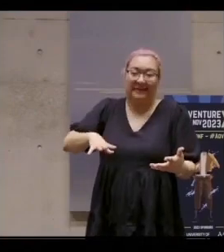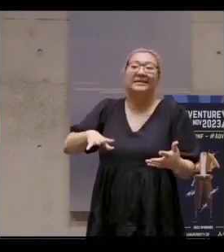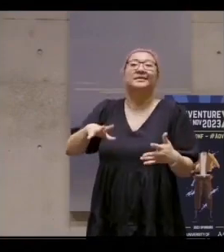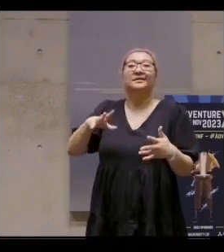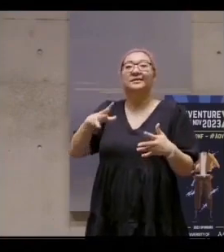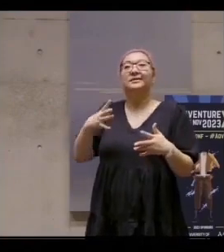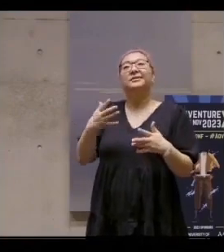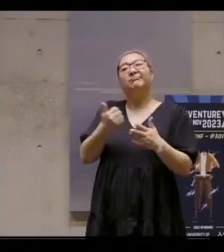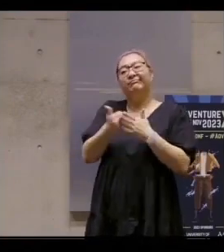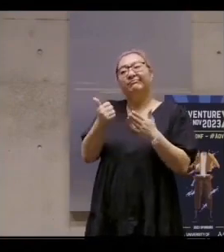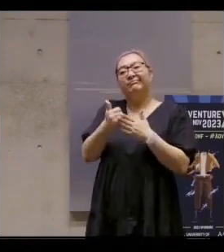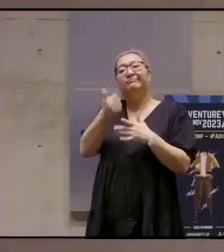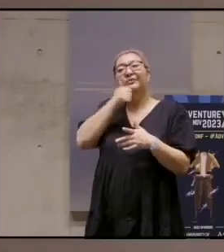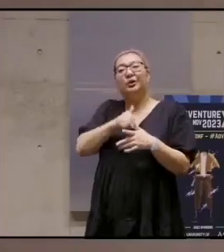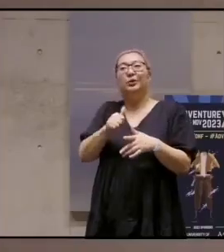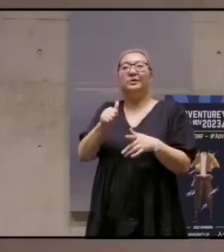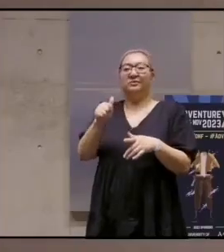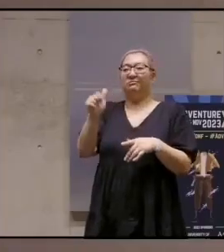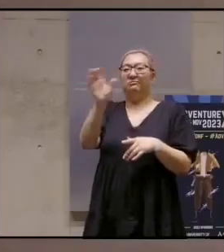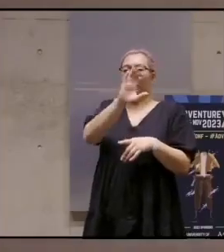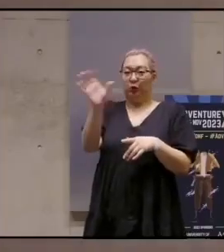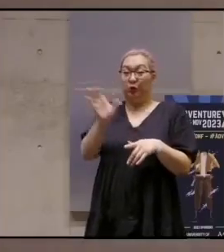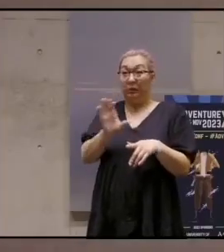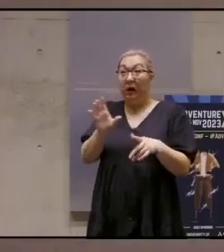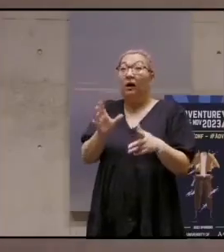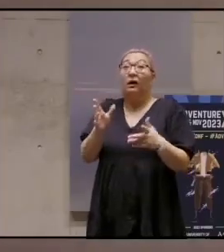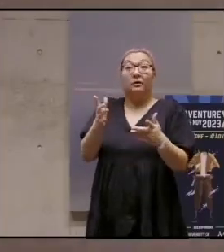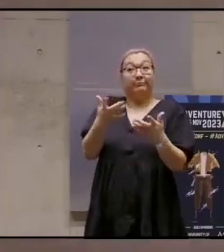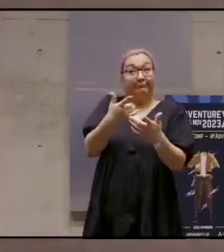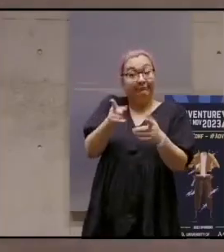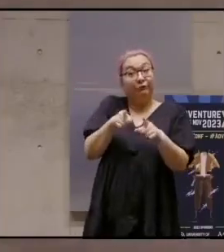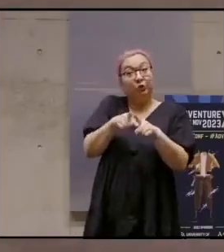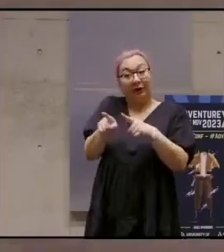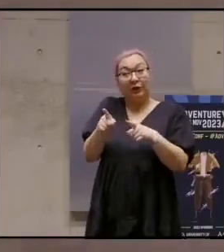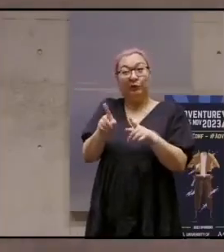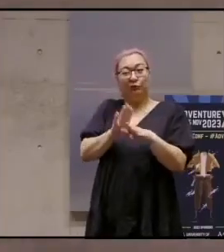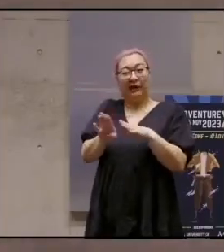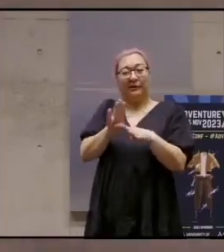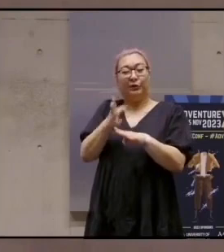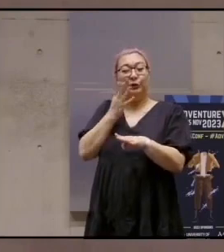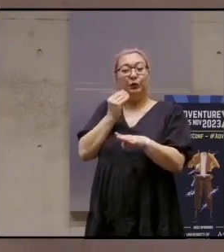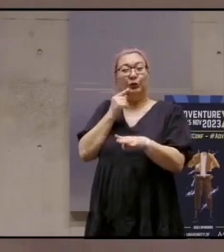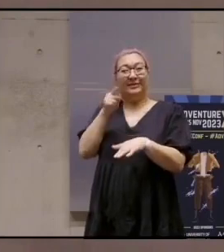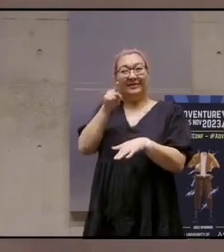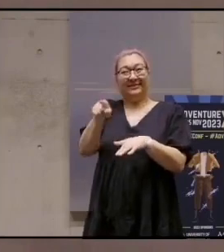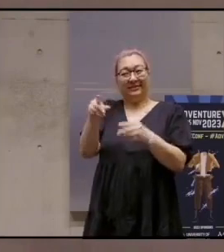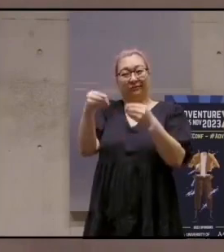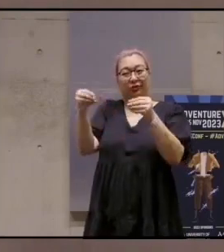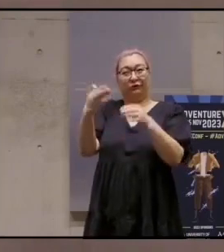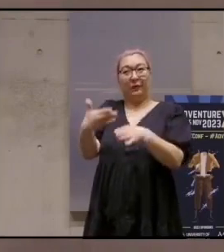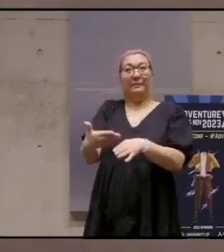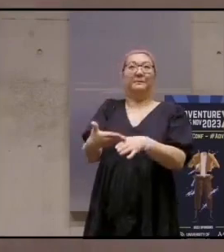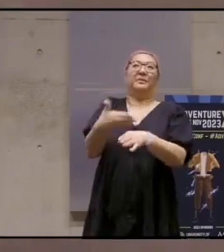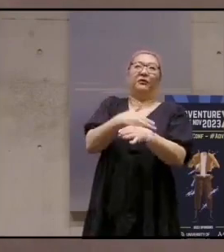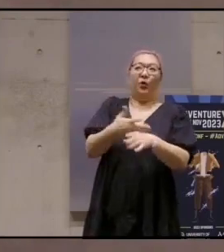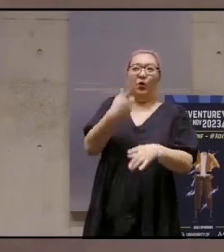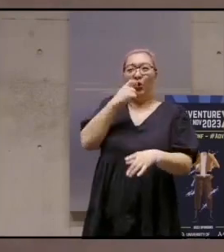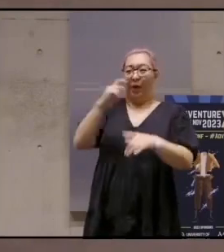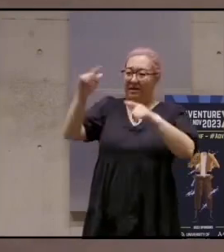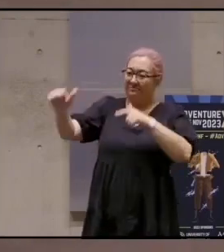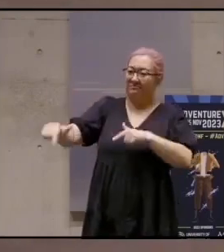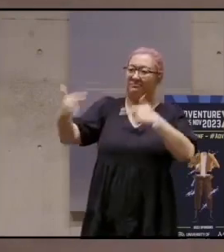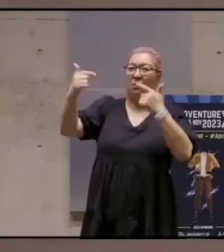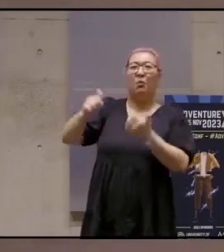Call a friend using that app, especially if you're not familiar with it, and make damn sure that your internet connection is stable. That is not optional. Get